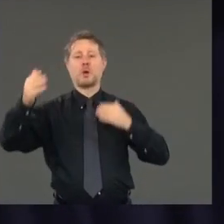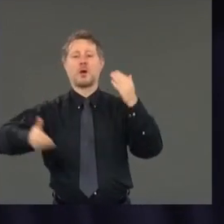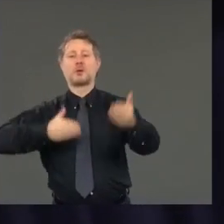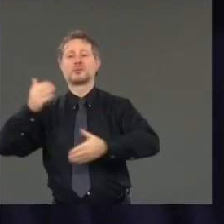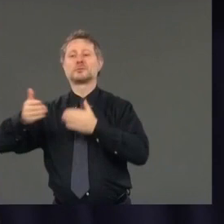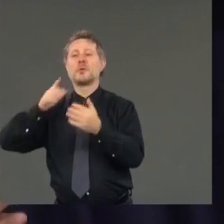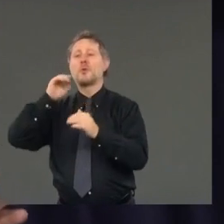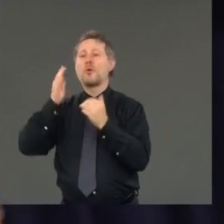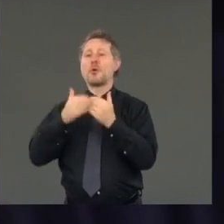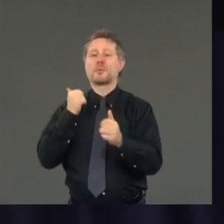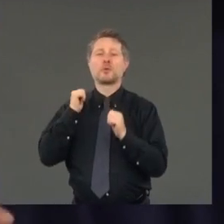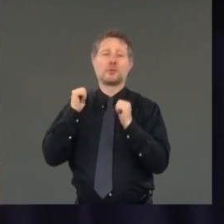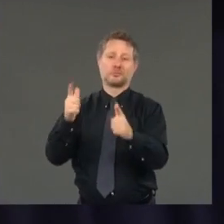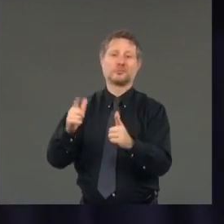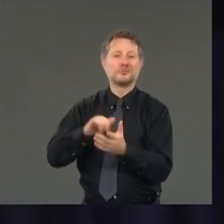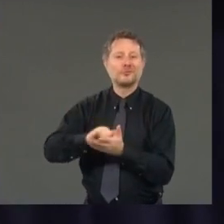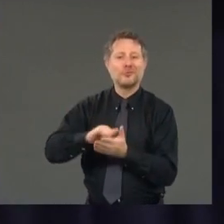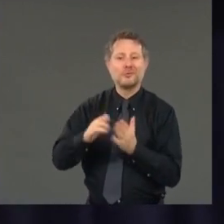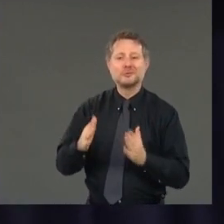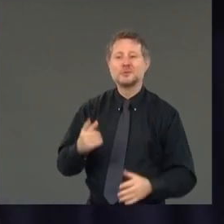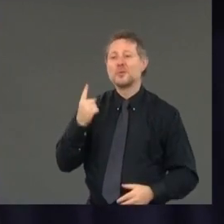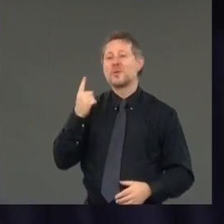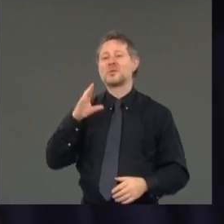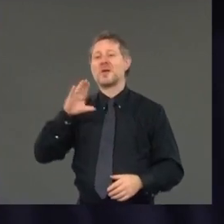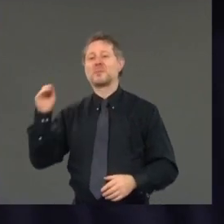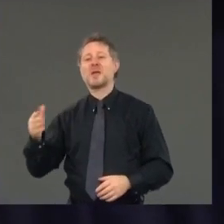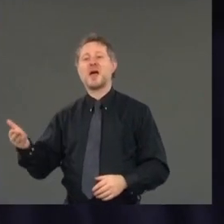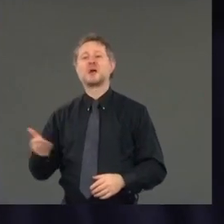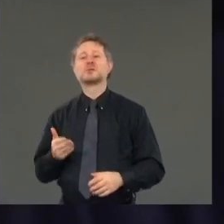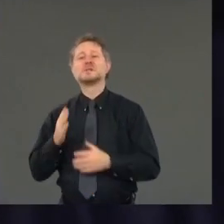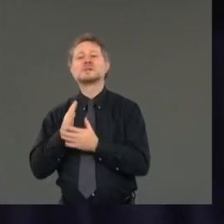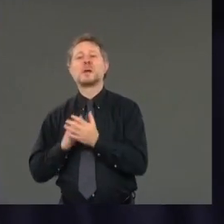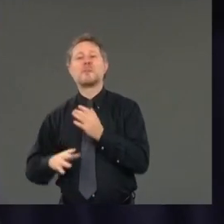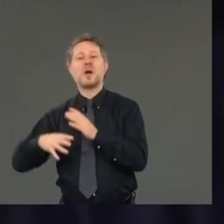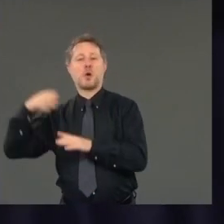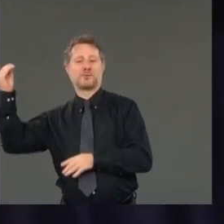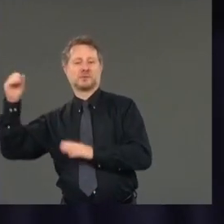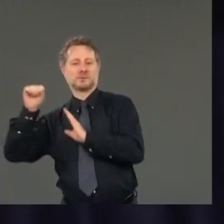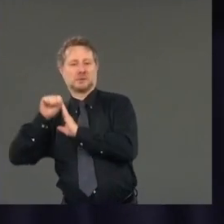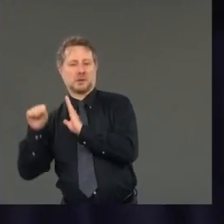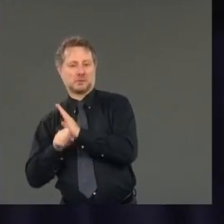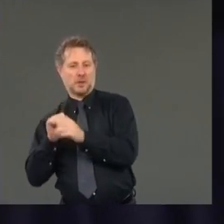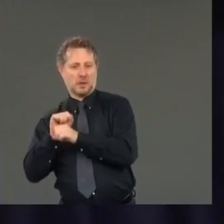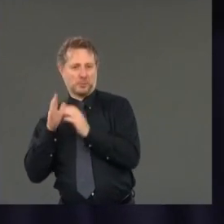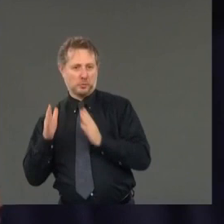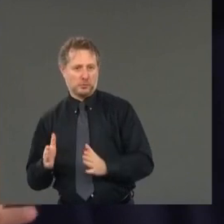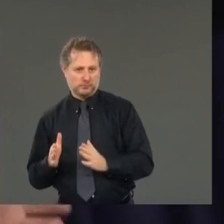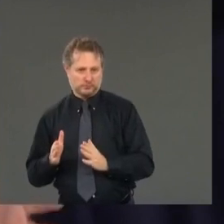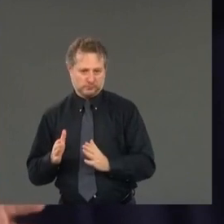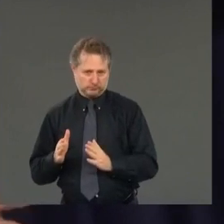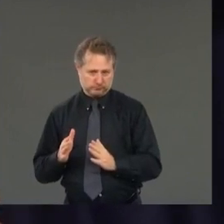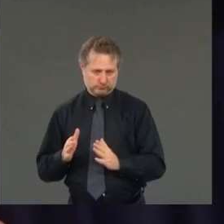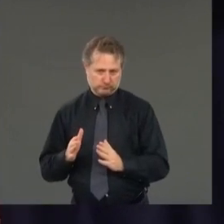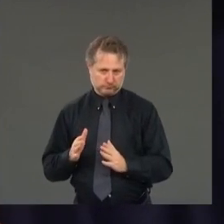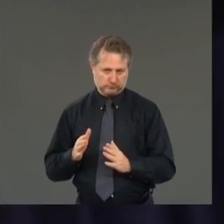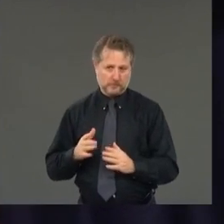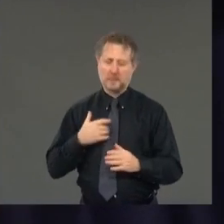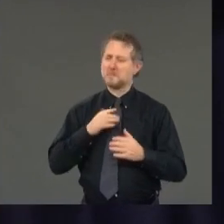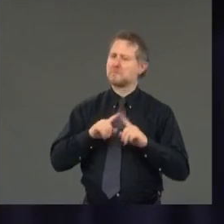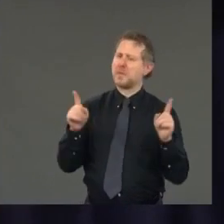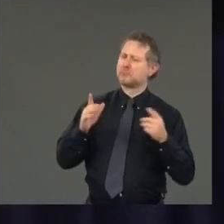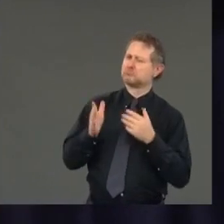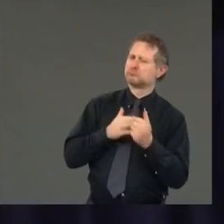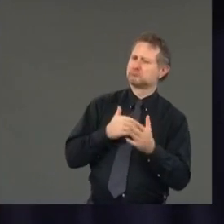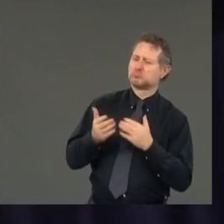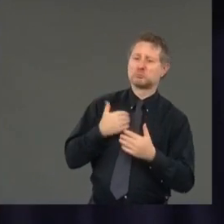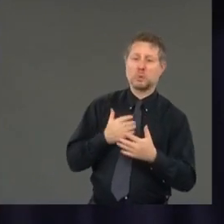Yorkers. There's a case where one contractor hired some out-of-state workers. But our priority at